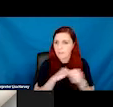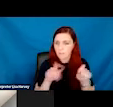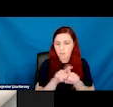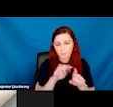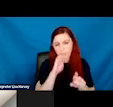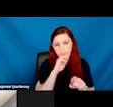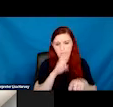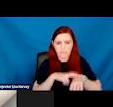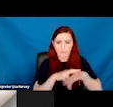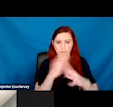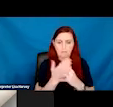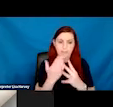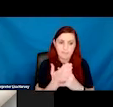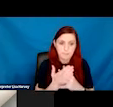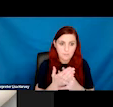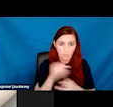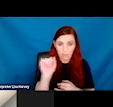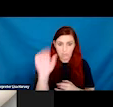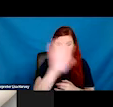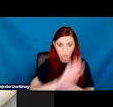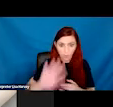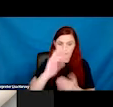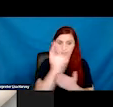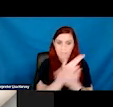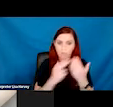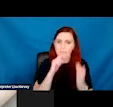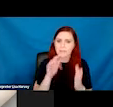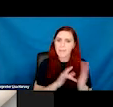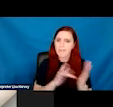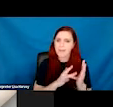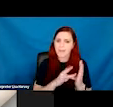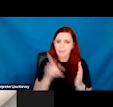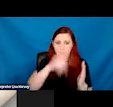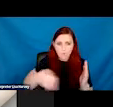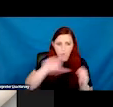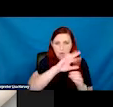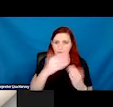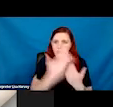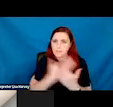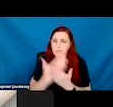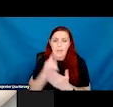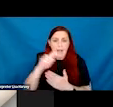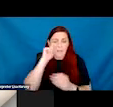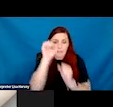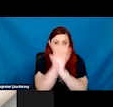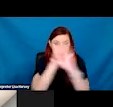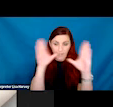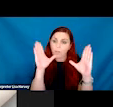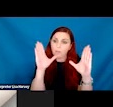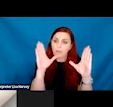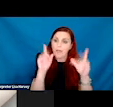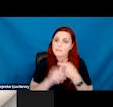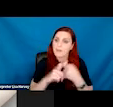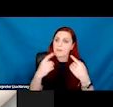accessible. Again, these diagrams in the middle here, they're all from the document, and I think they're very clear. And it